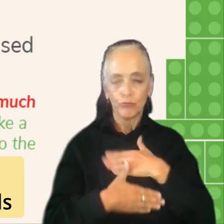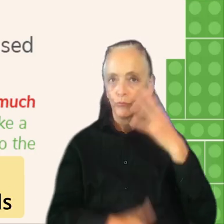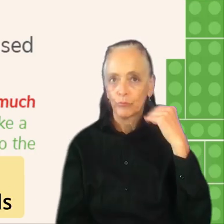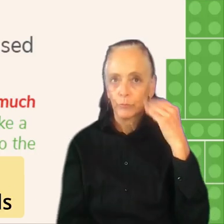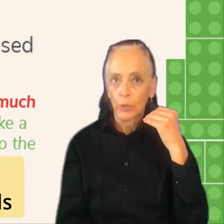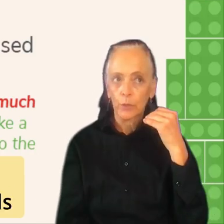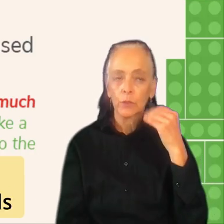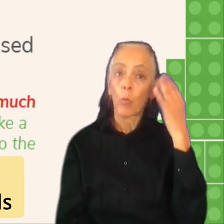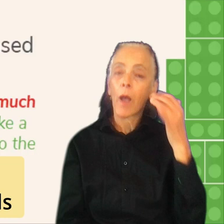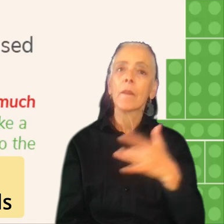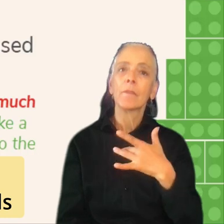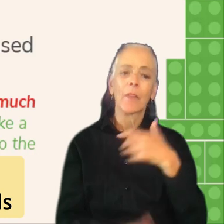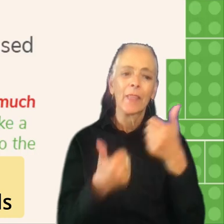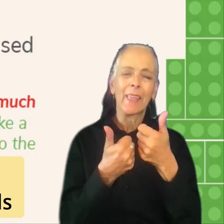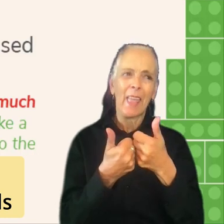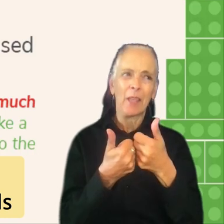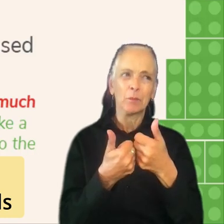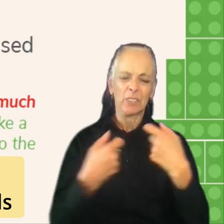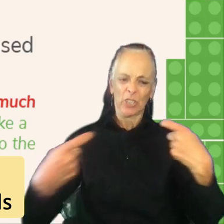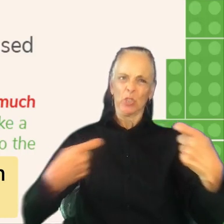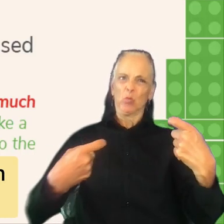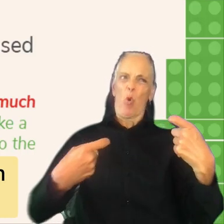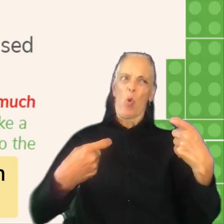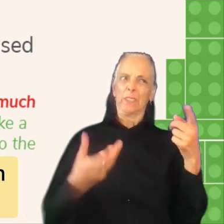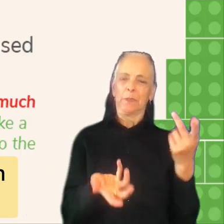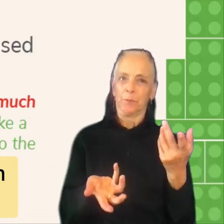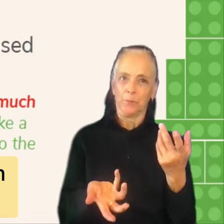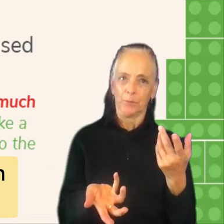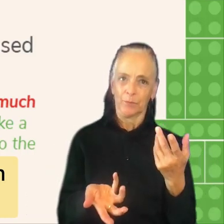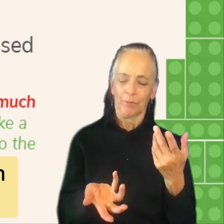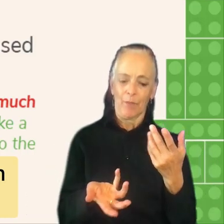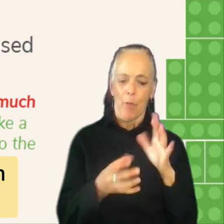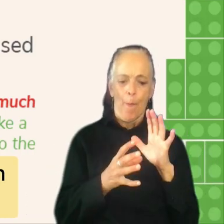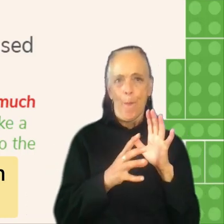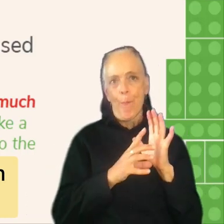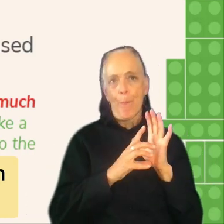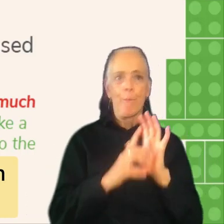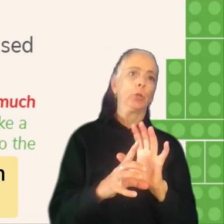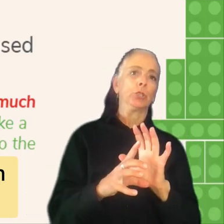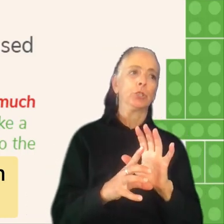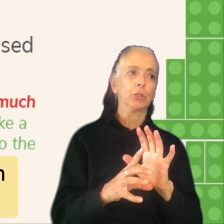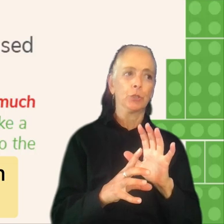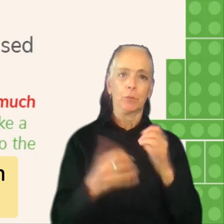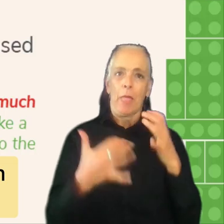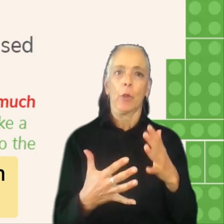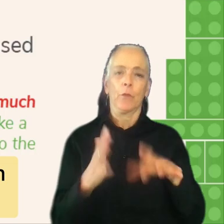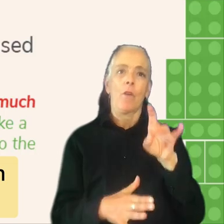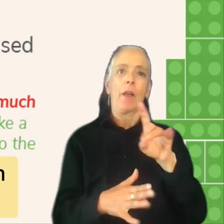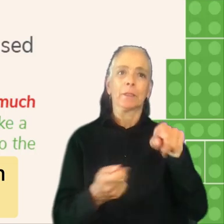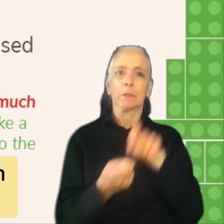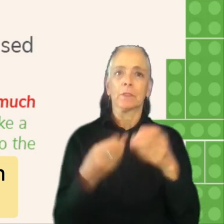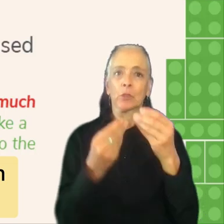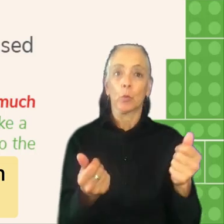the experience, as he felt the games were controlling and pushing him towards finding one particular solution.